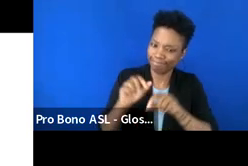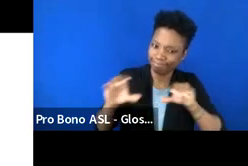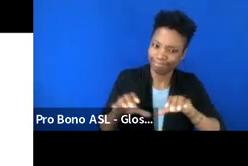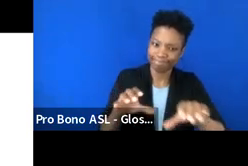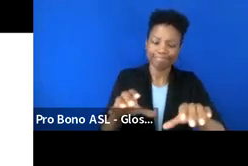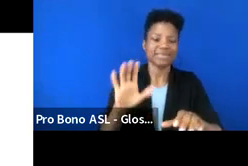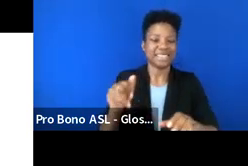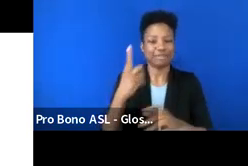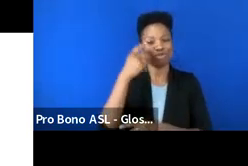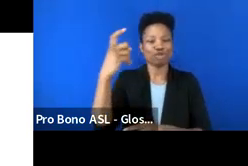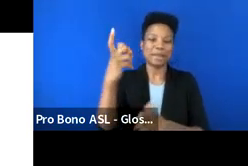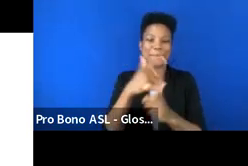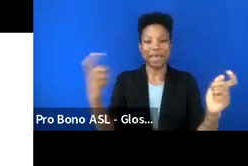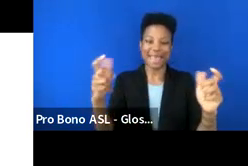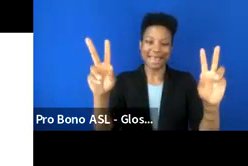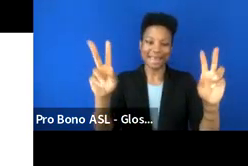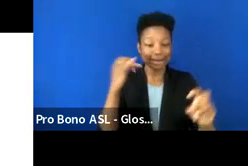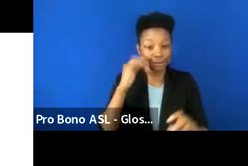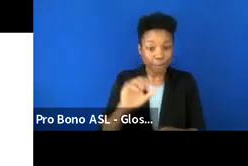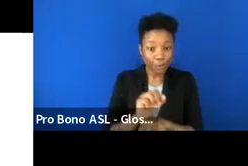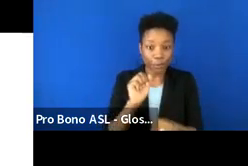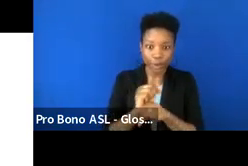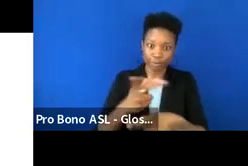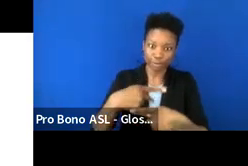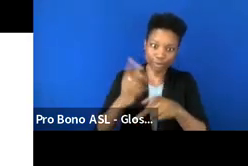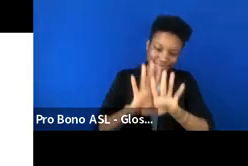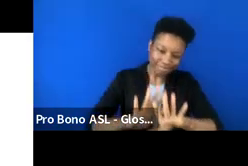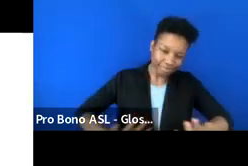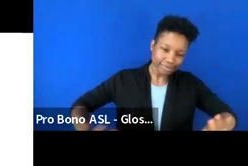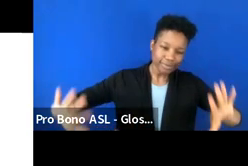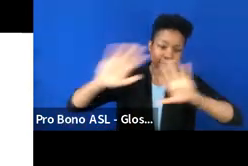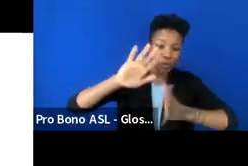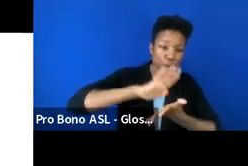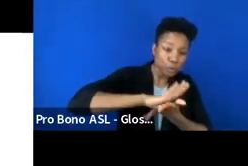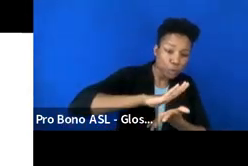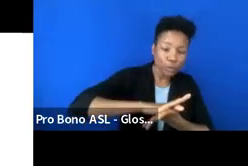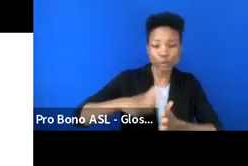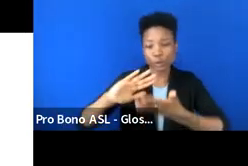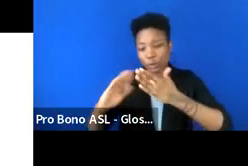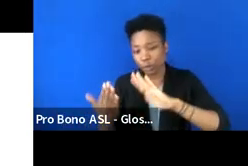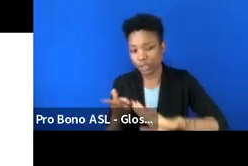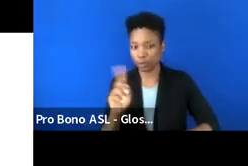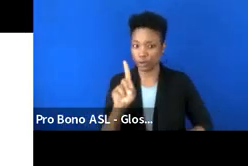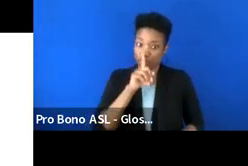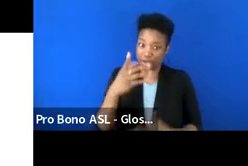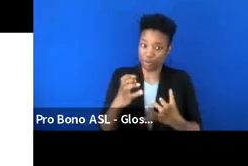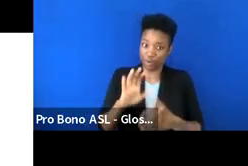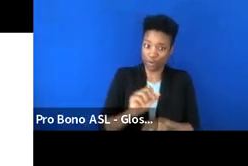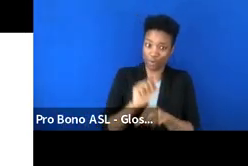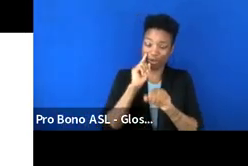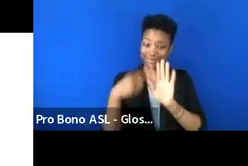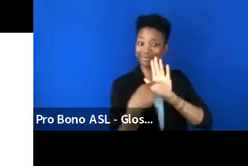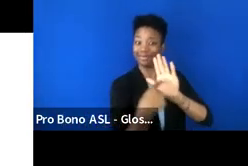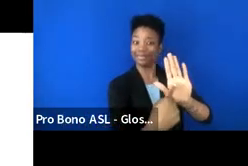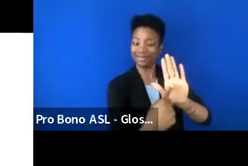over and is in schools, is in communities that you really want to have your work be seen in, what does that